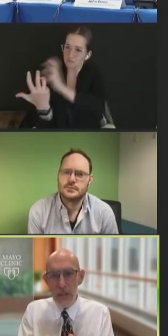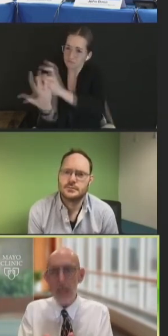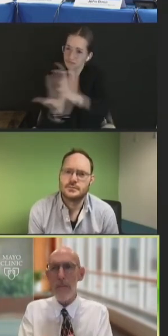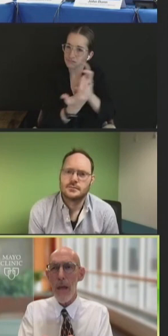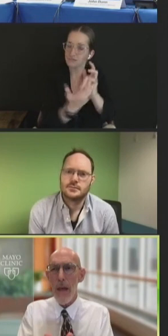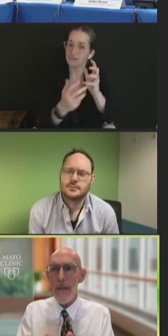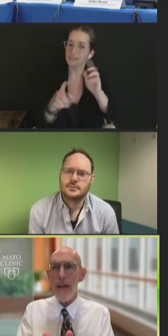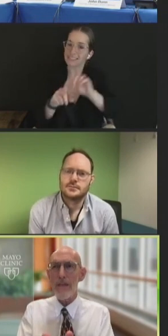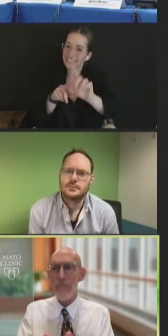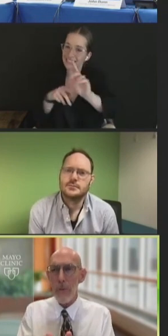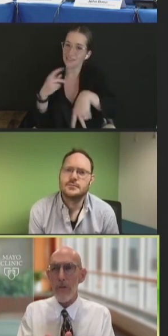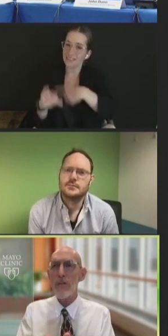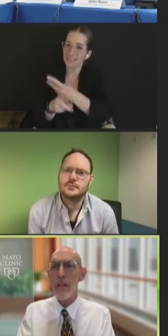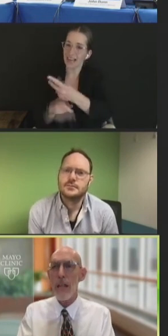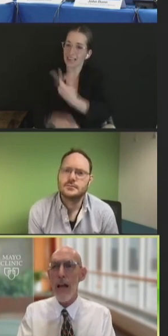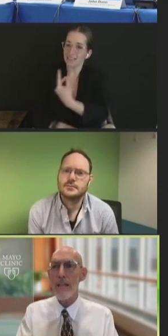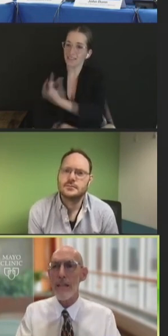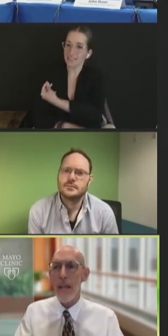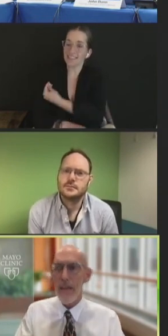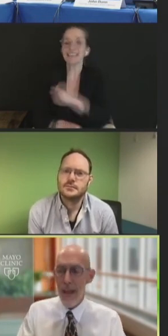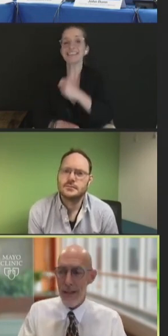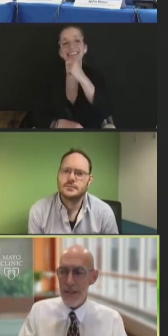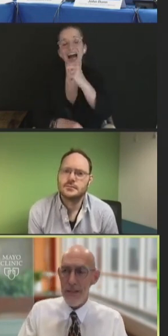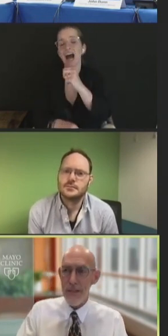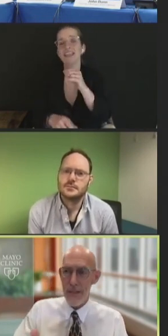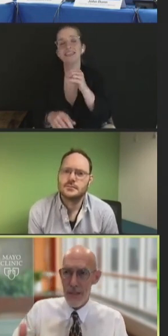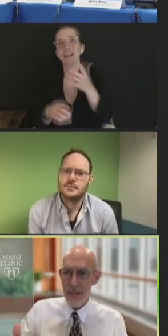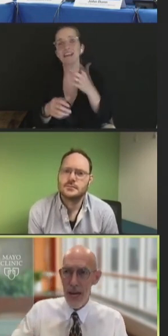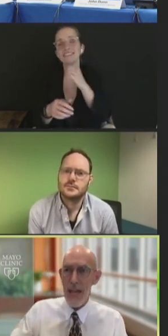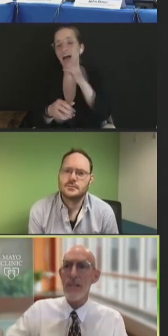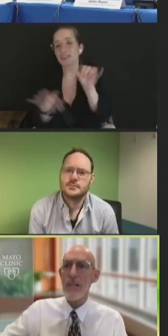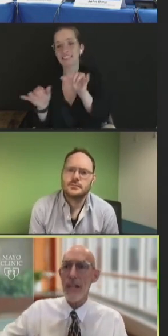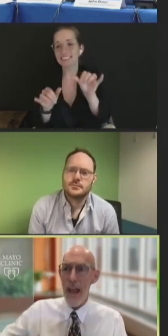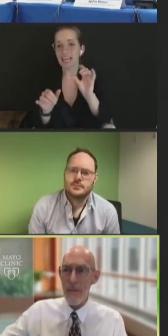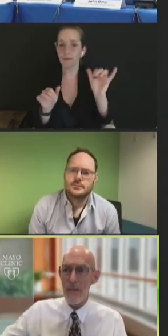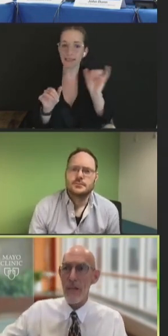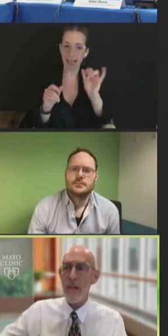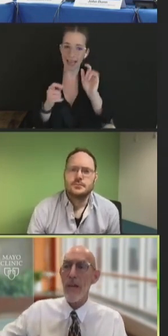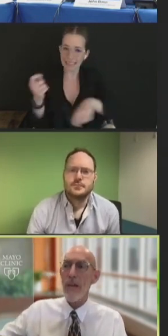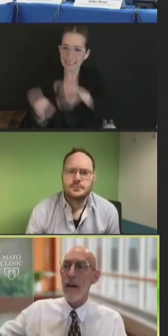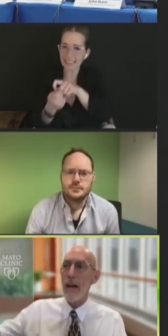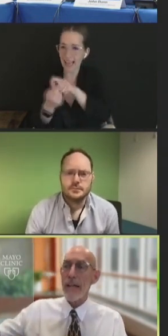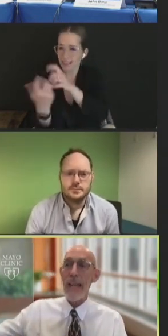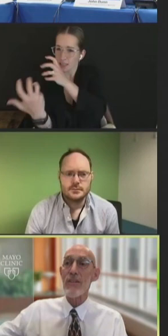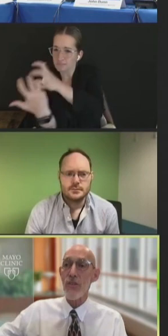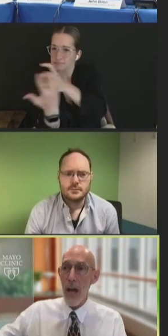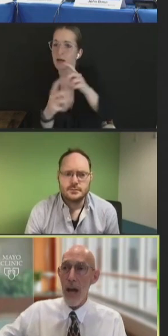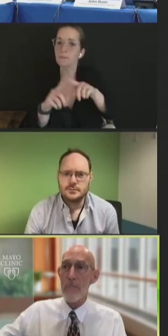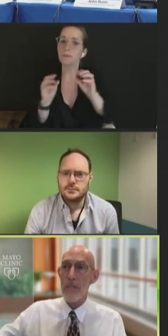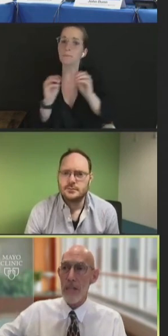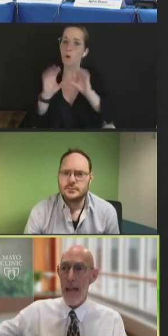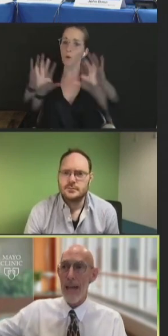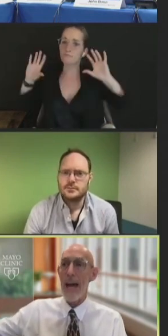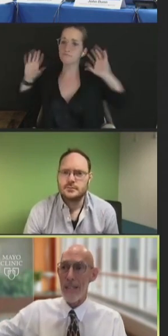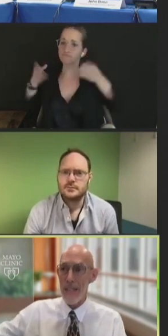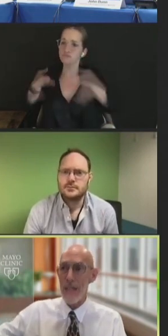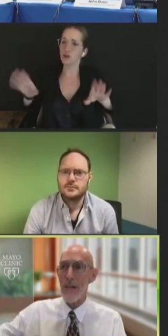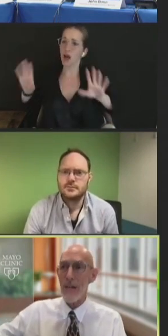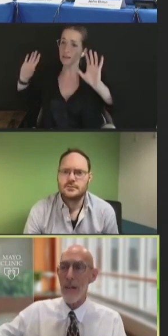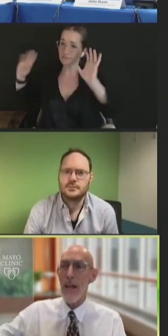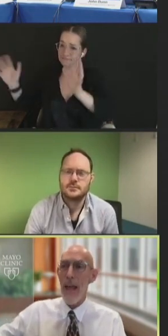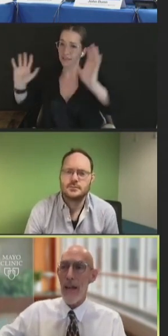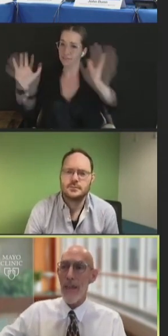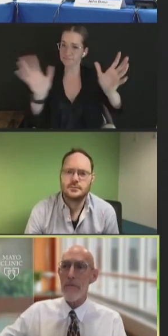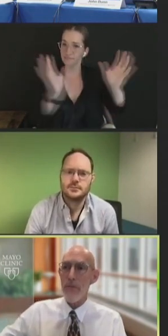the same as personalized. That's the science is going to have to catch up to that